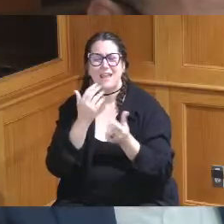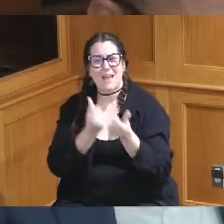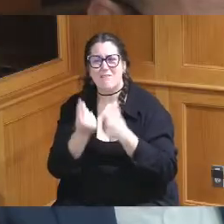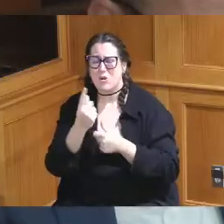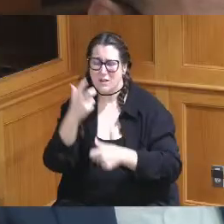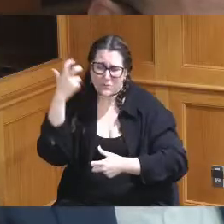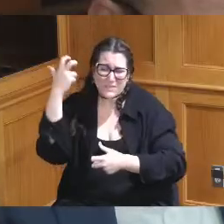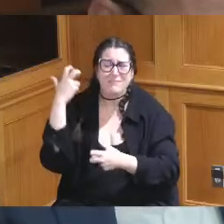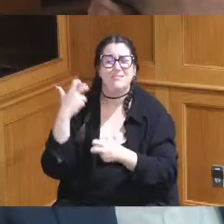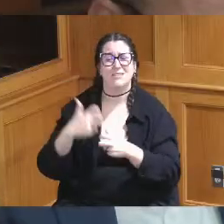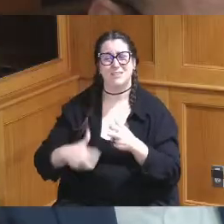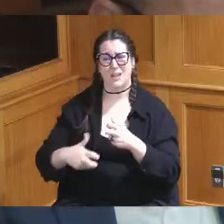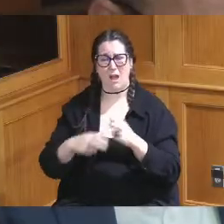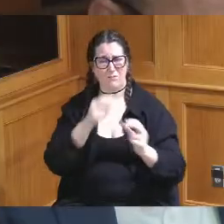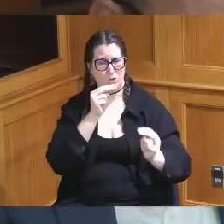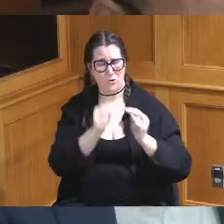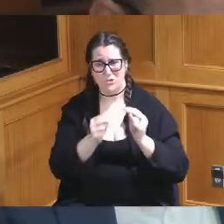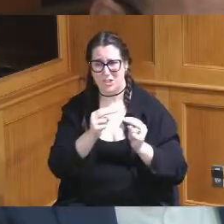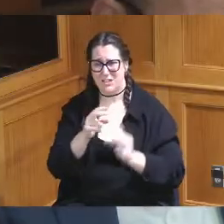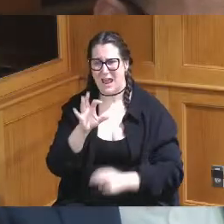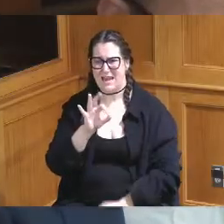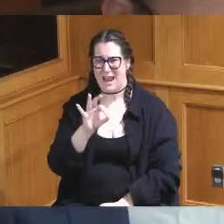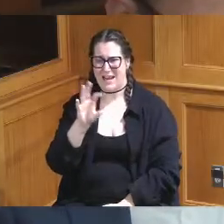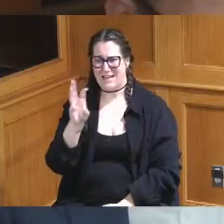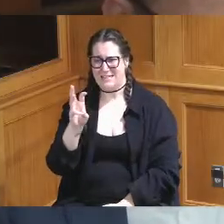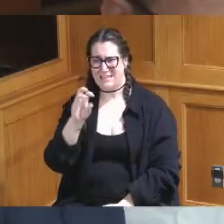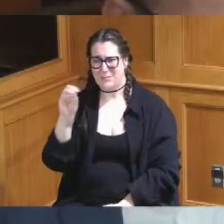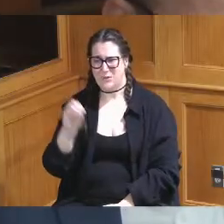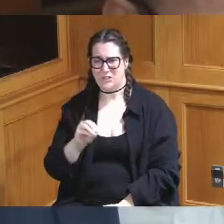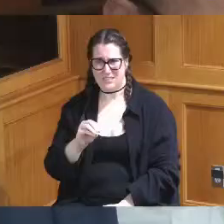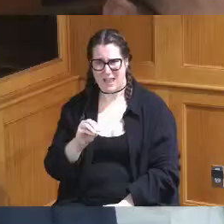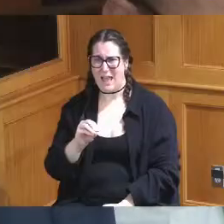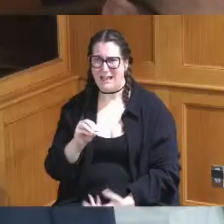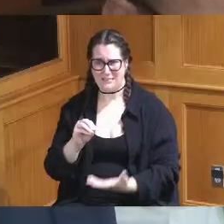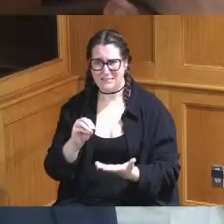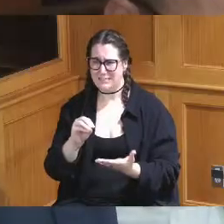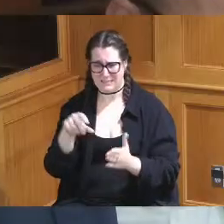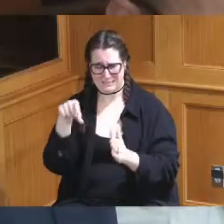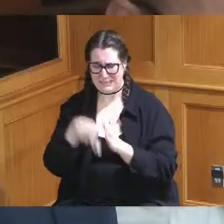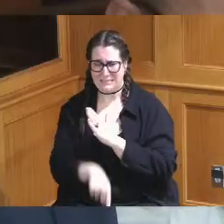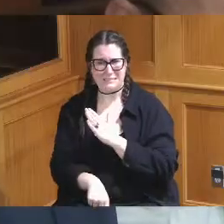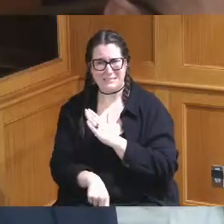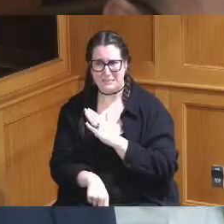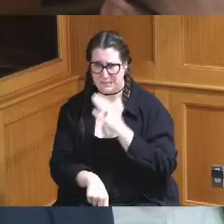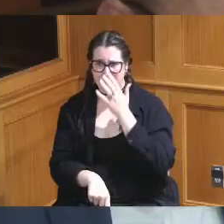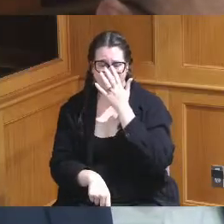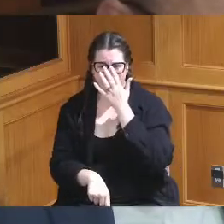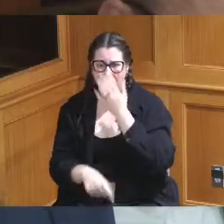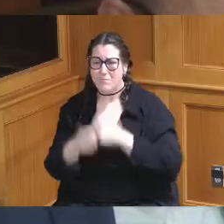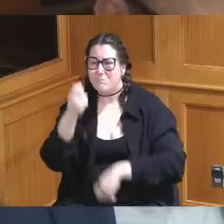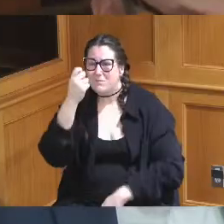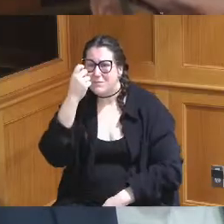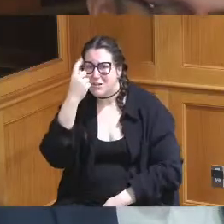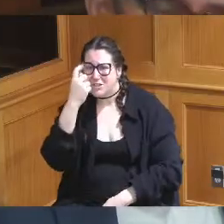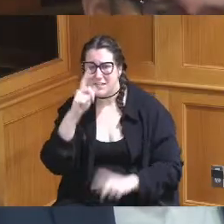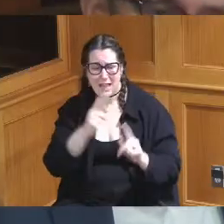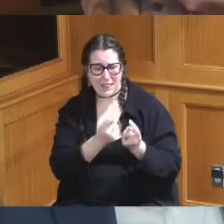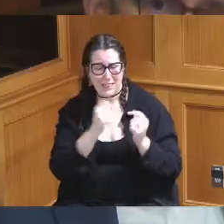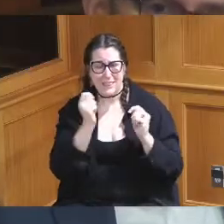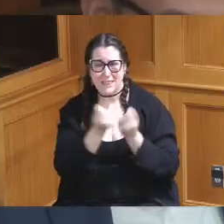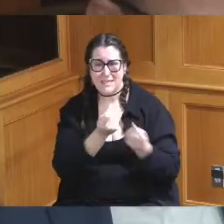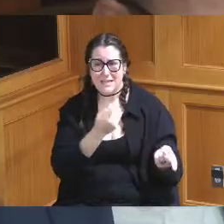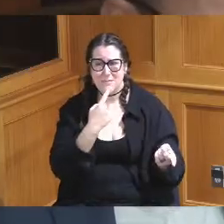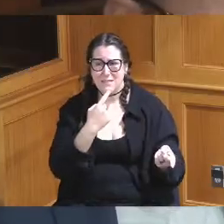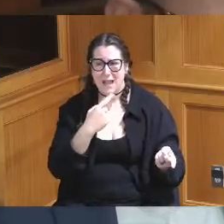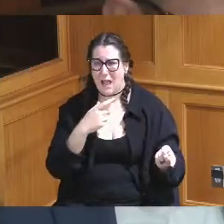of. We were at 96% whole. It was hard to get out of this. But we're also dealing with a team that said they're not trying to let us